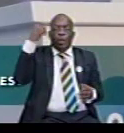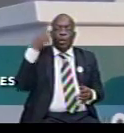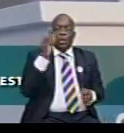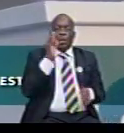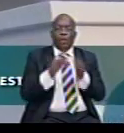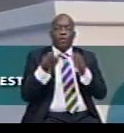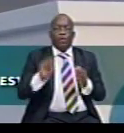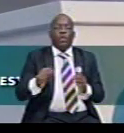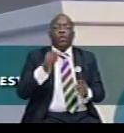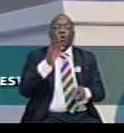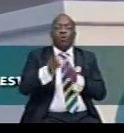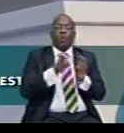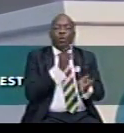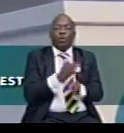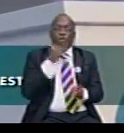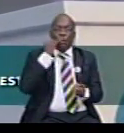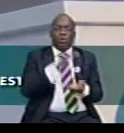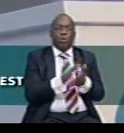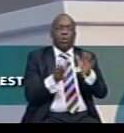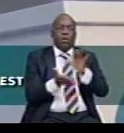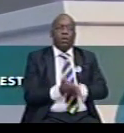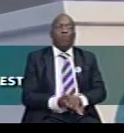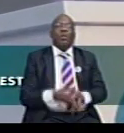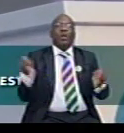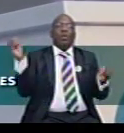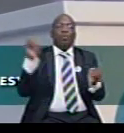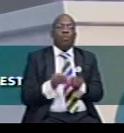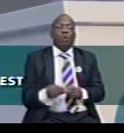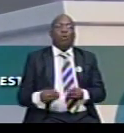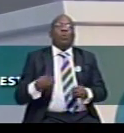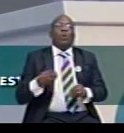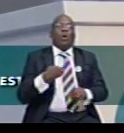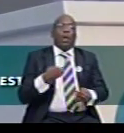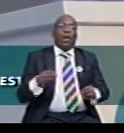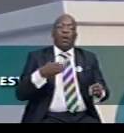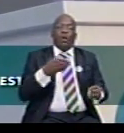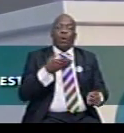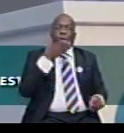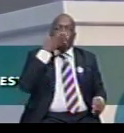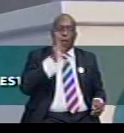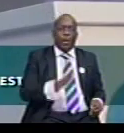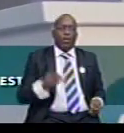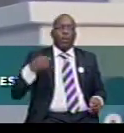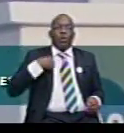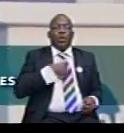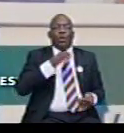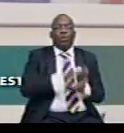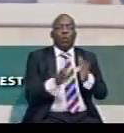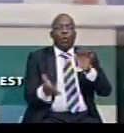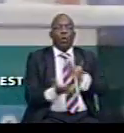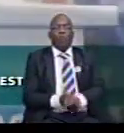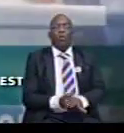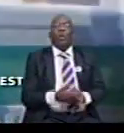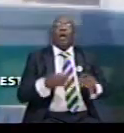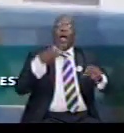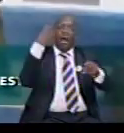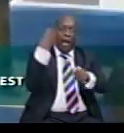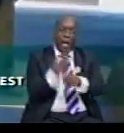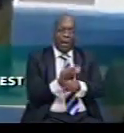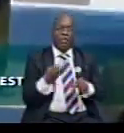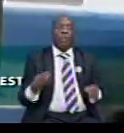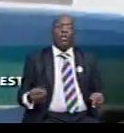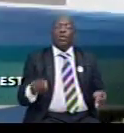difficult, we also become more tough. at tough times, in tough